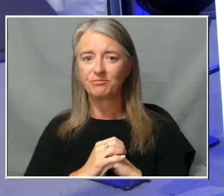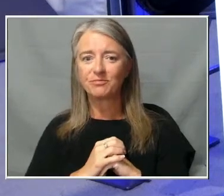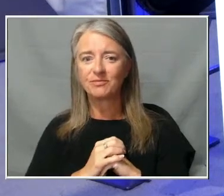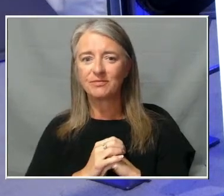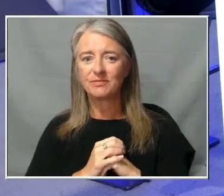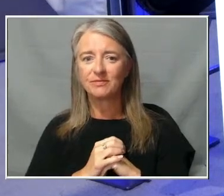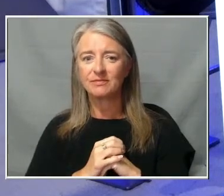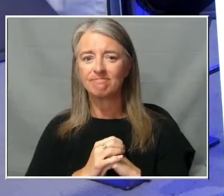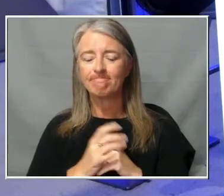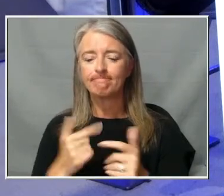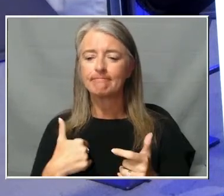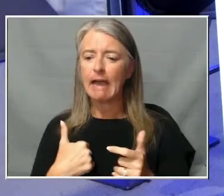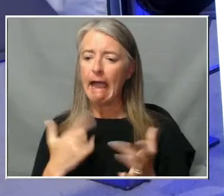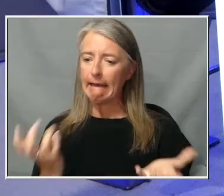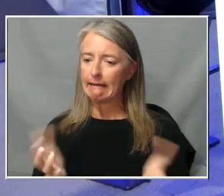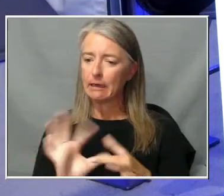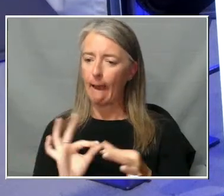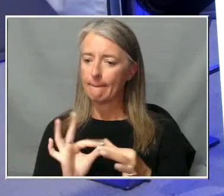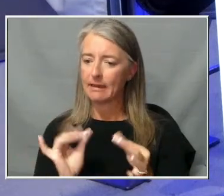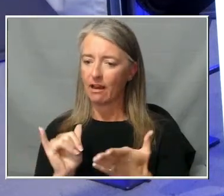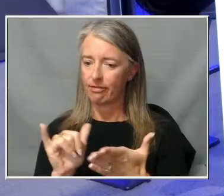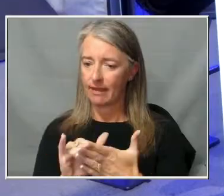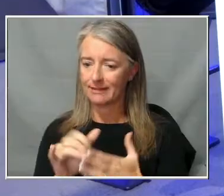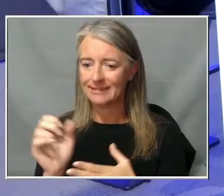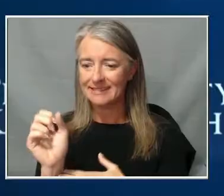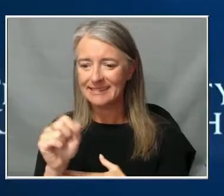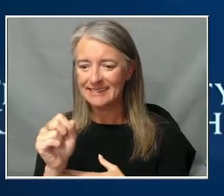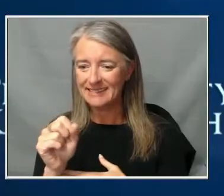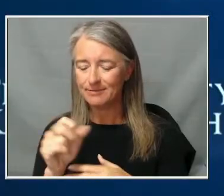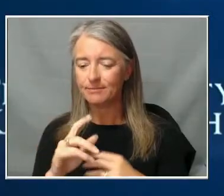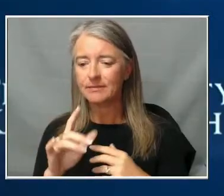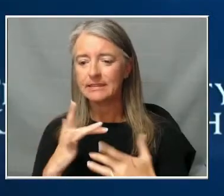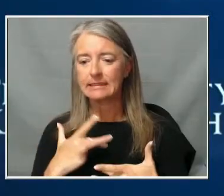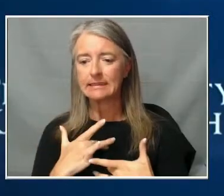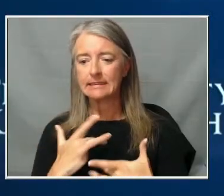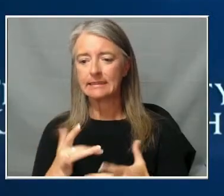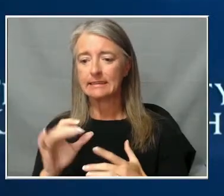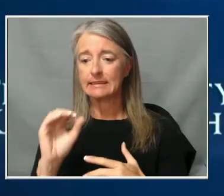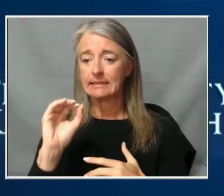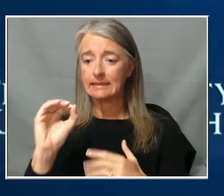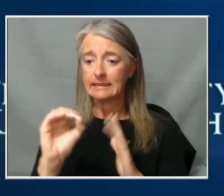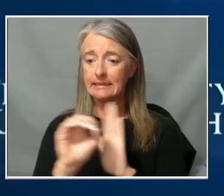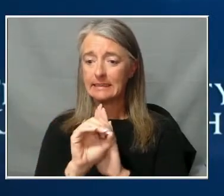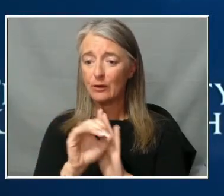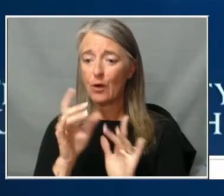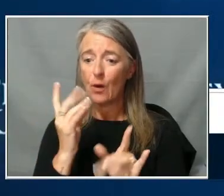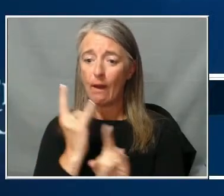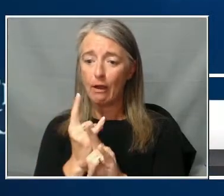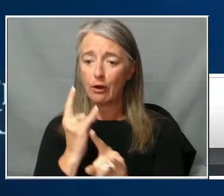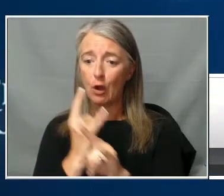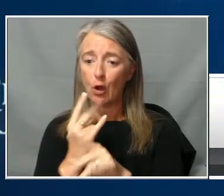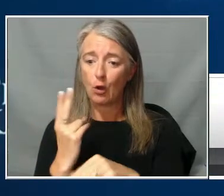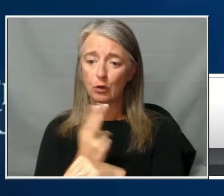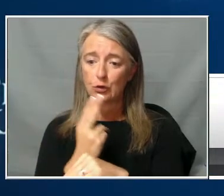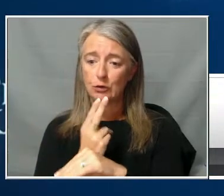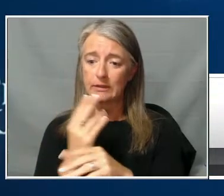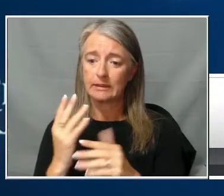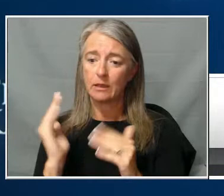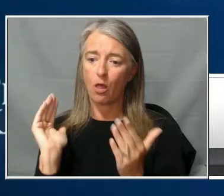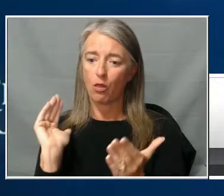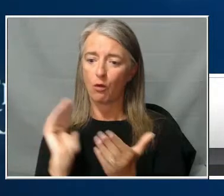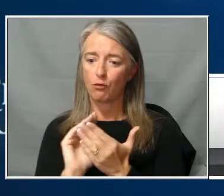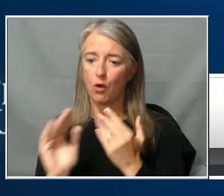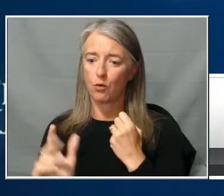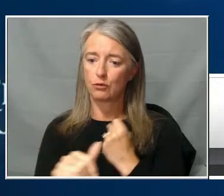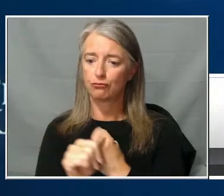that. Yes, in a sense, if 0 alcohol use gives one the lowest risk of any